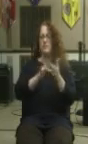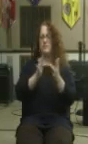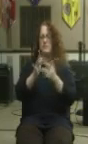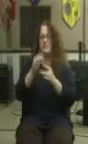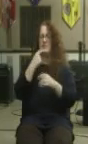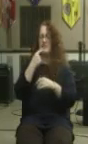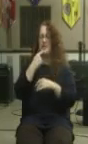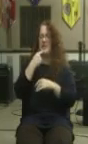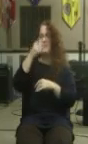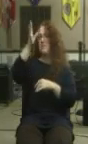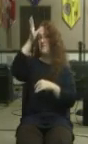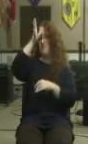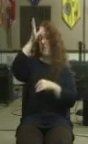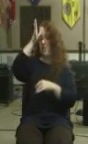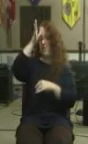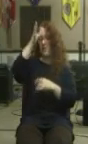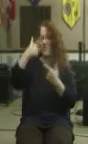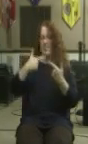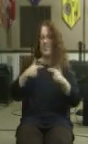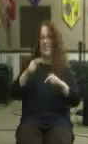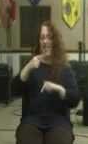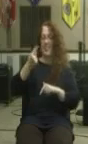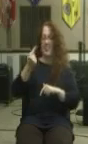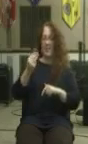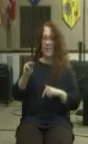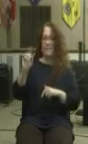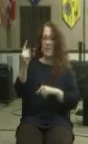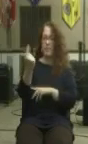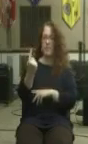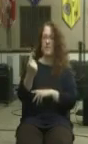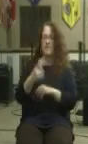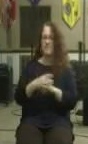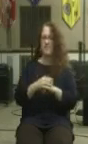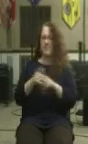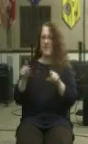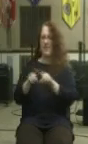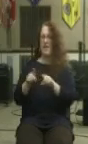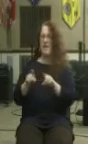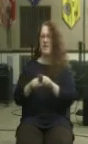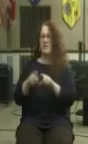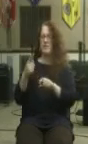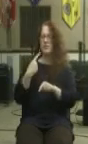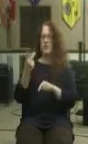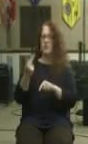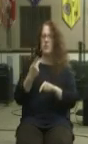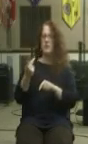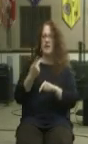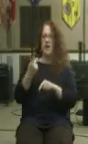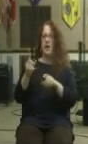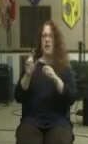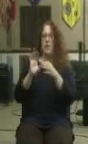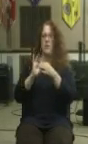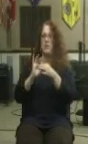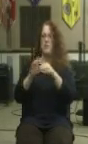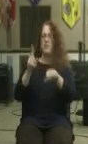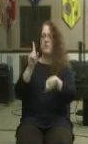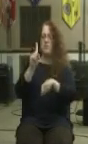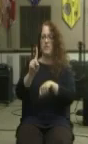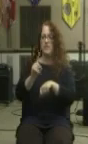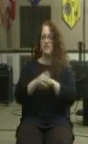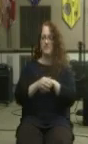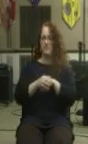And Jesus prayed and said, oh, Father, let them be one as you and I are